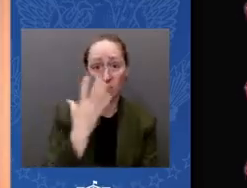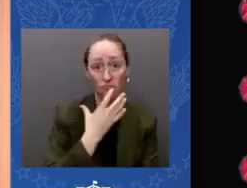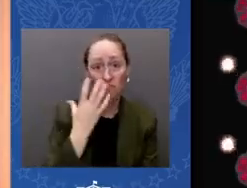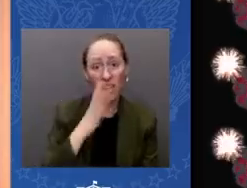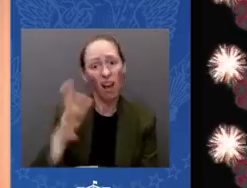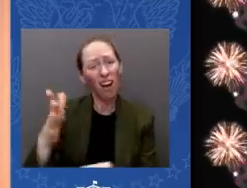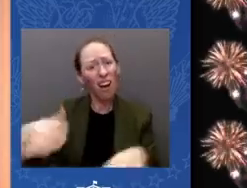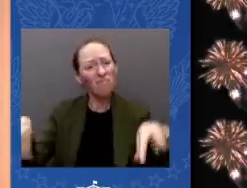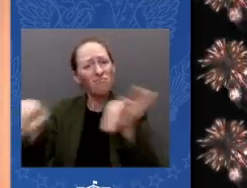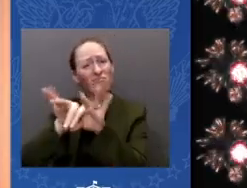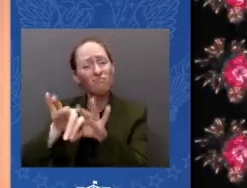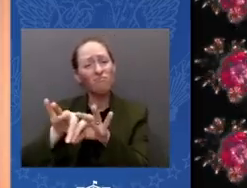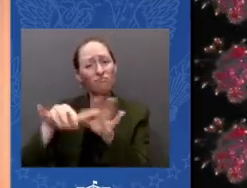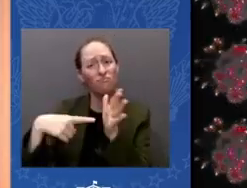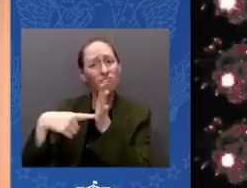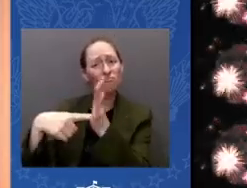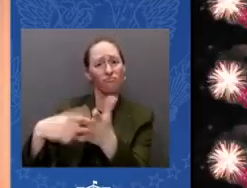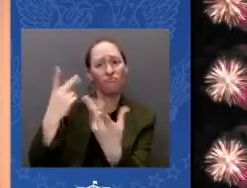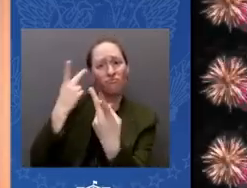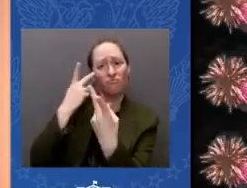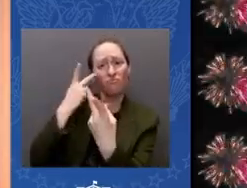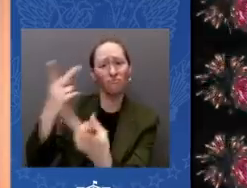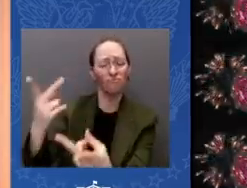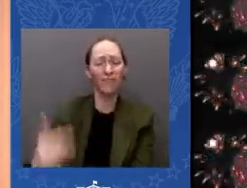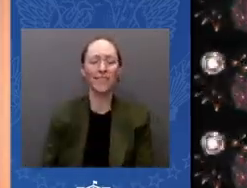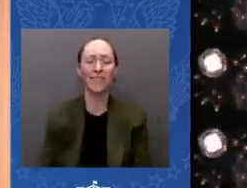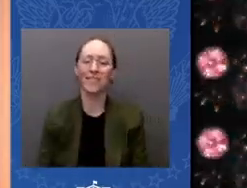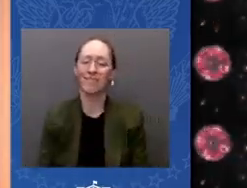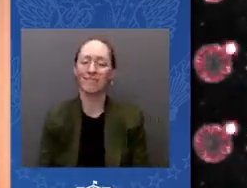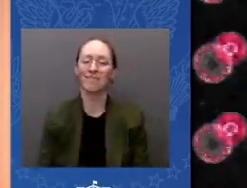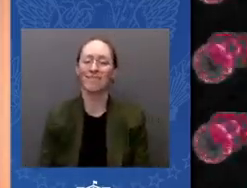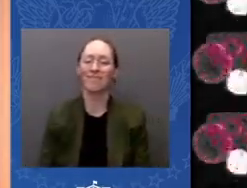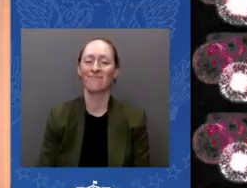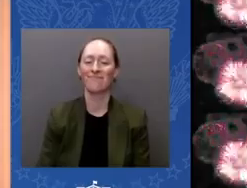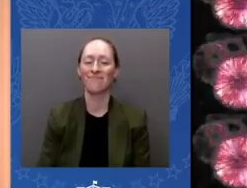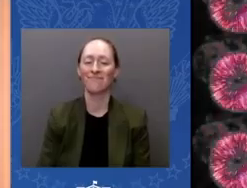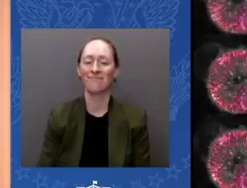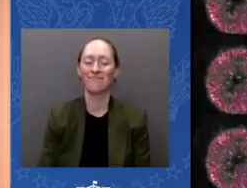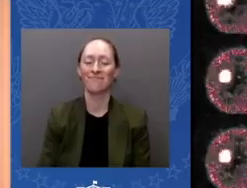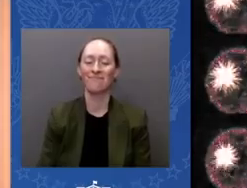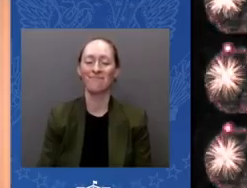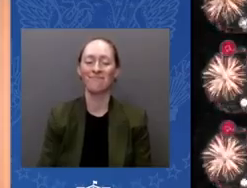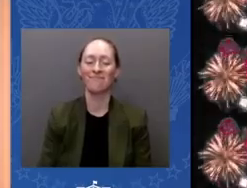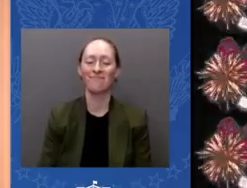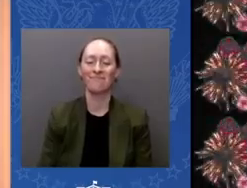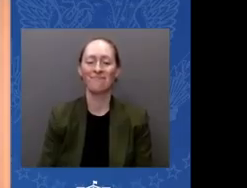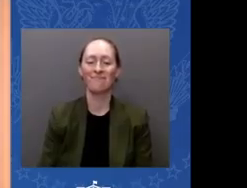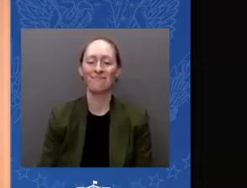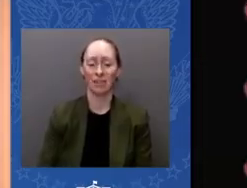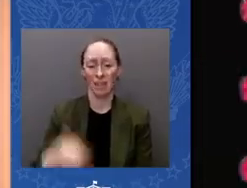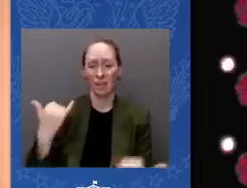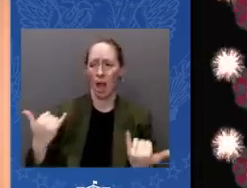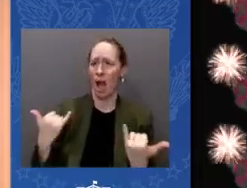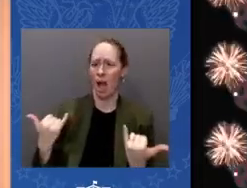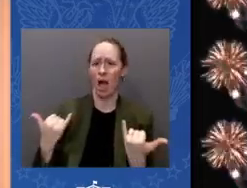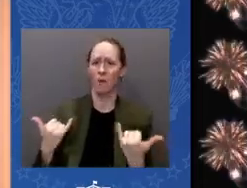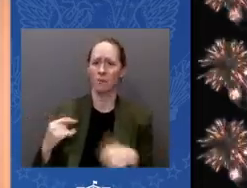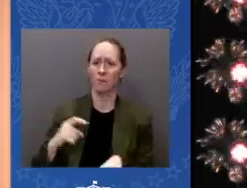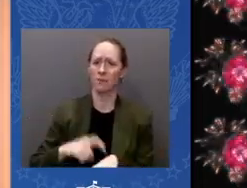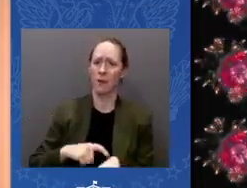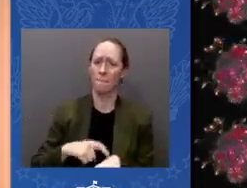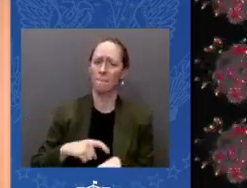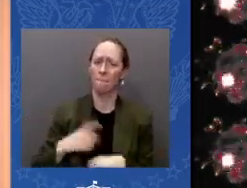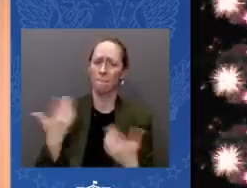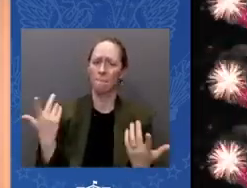challenging to our world than the one we're in right now. We face an inflection point. One of those moments that